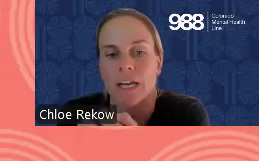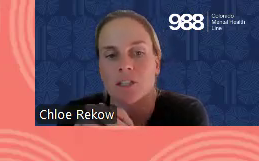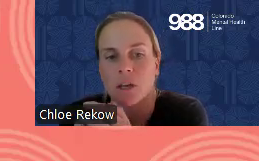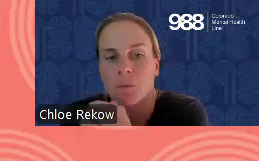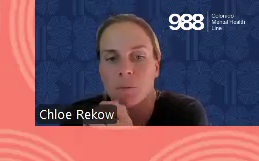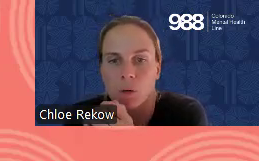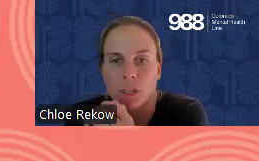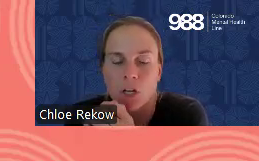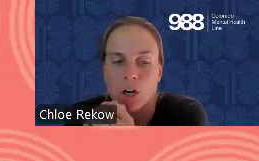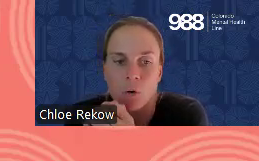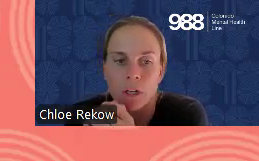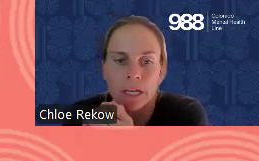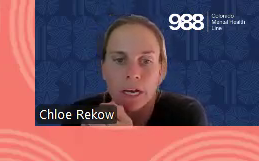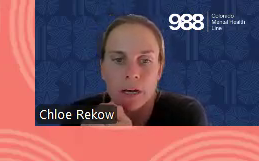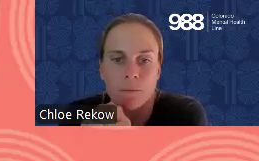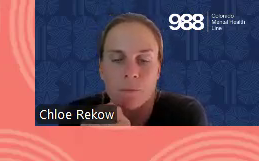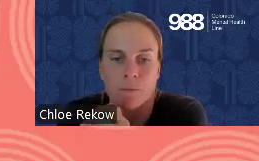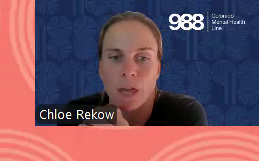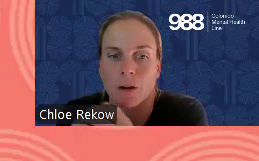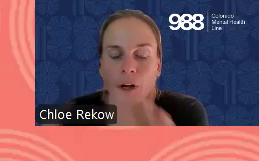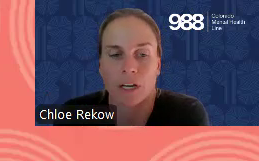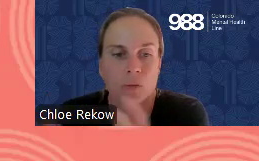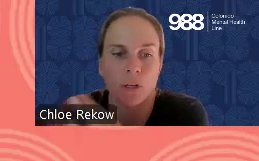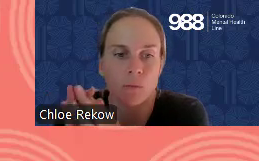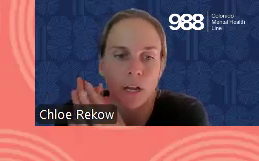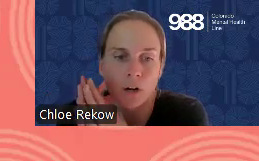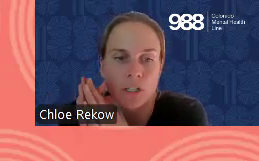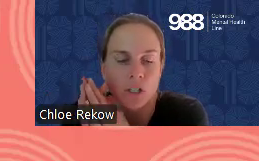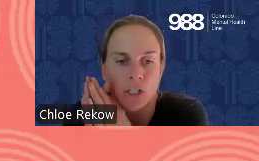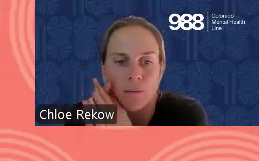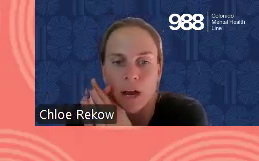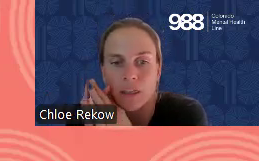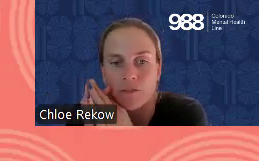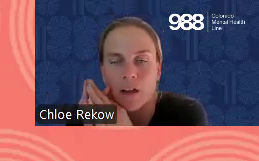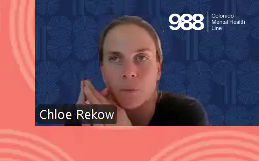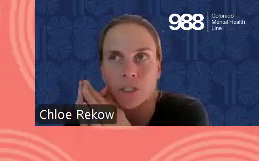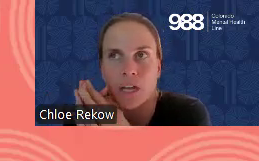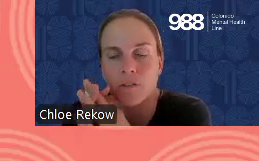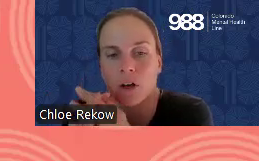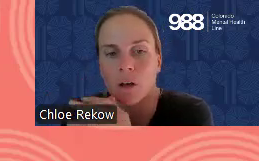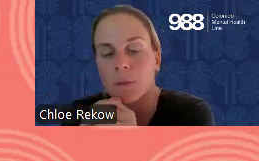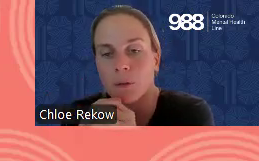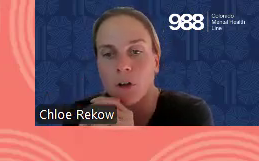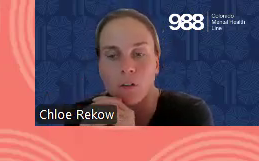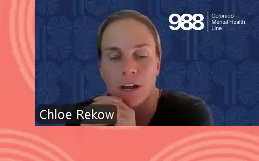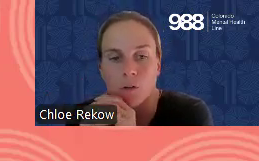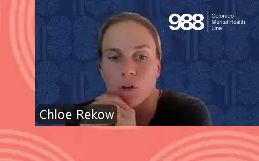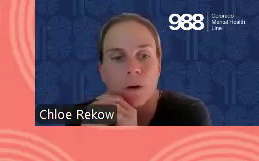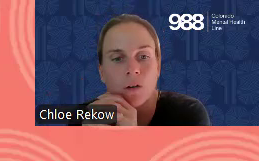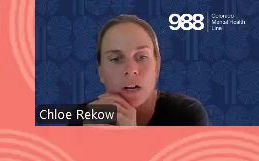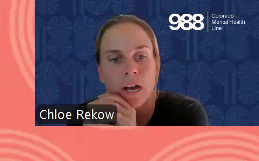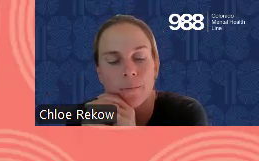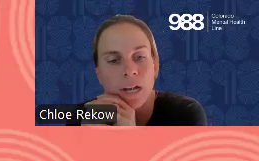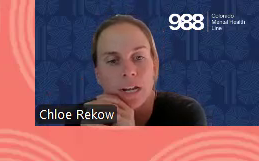is 988? So that people really know that awareness. We, in our research, came back that 5% of people of Colorado